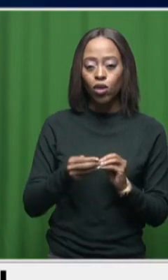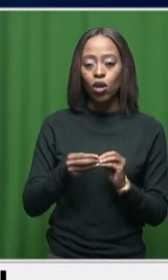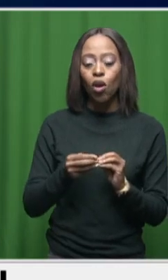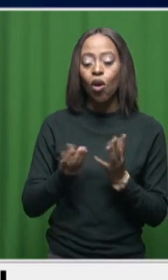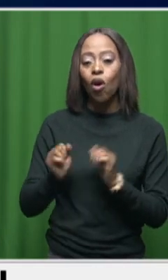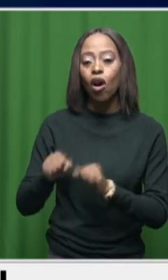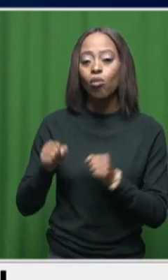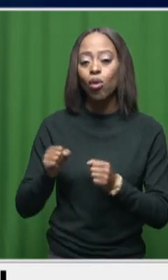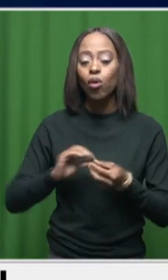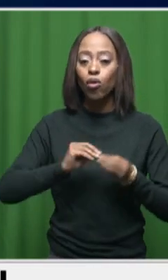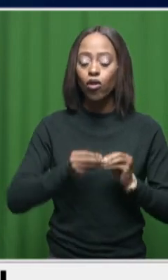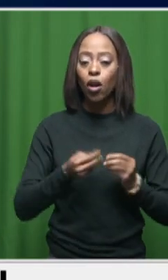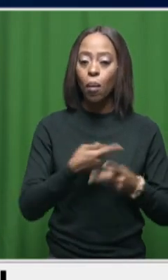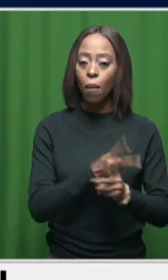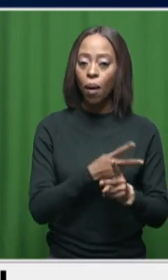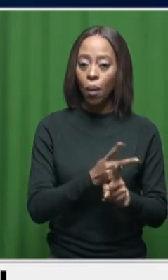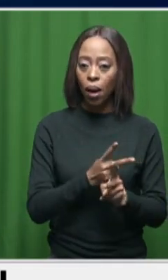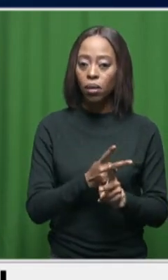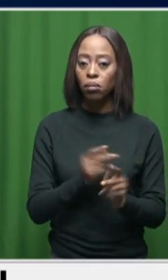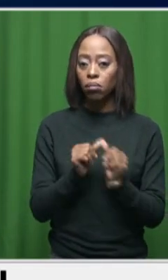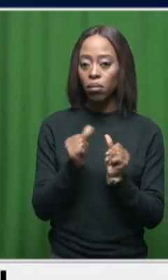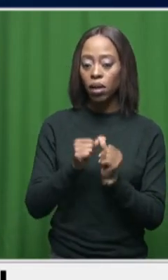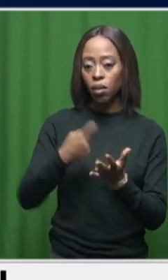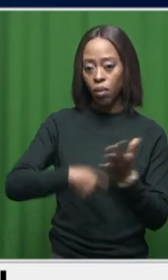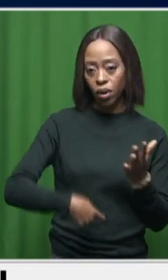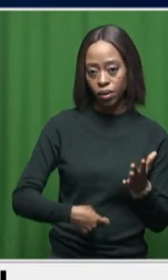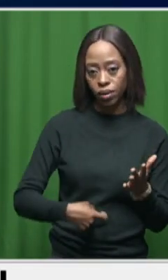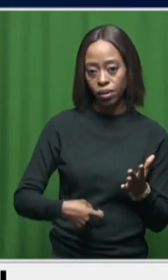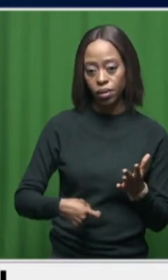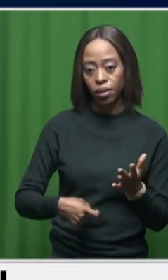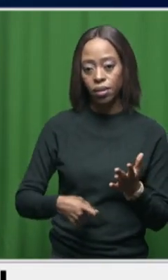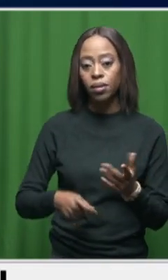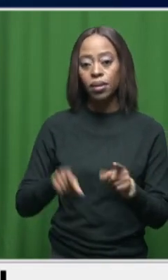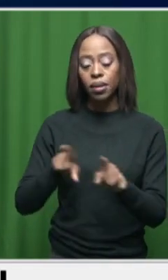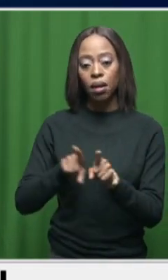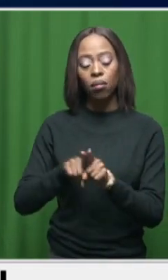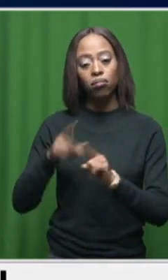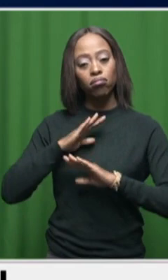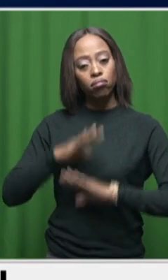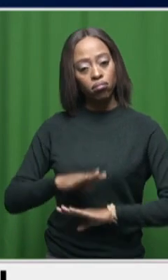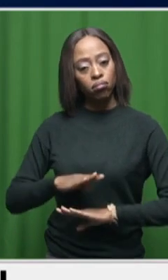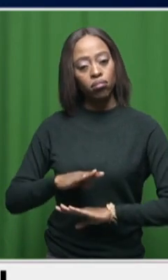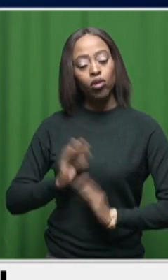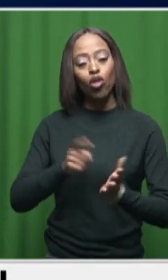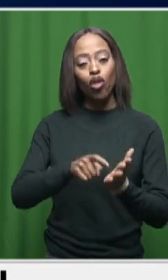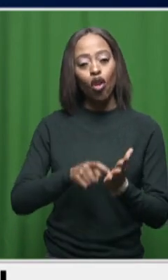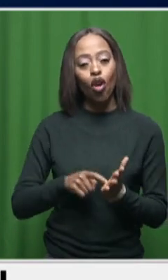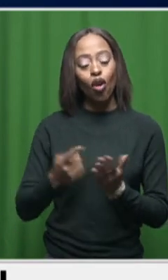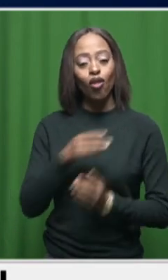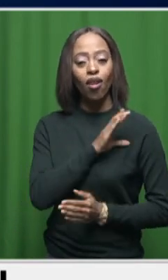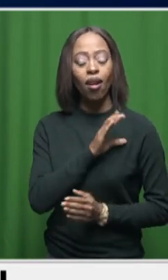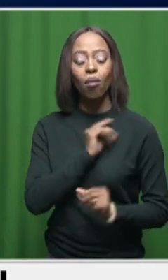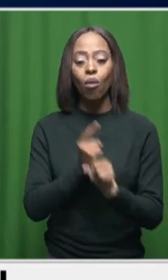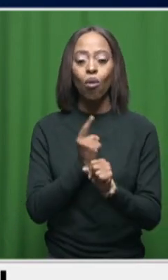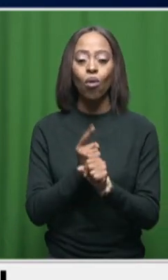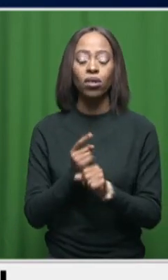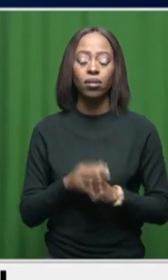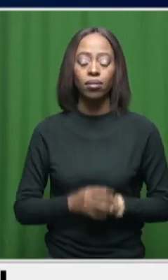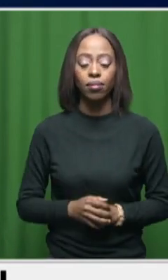you to create products at a better price and satisfying the absolute requirement of the customer every